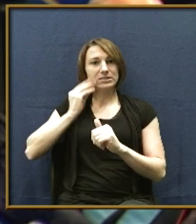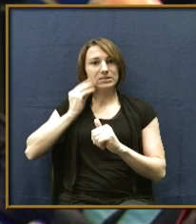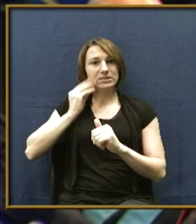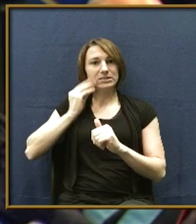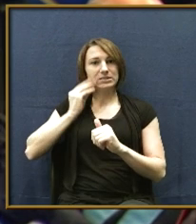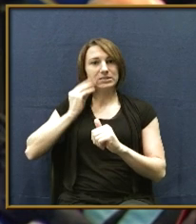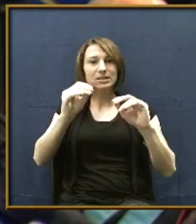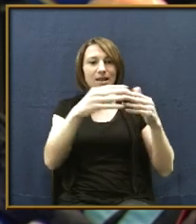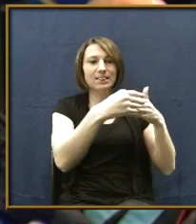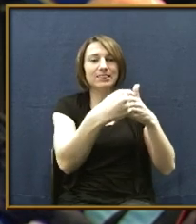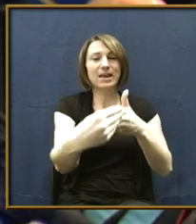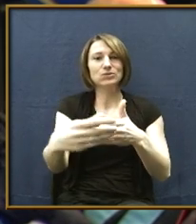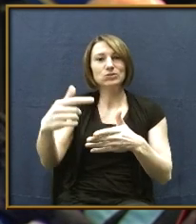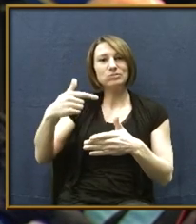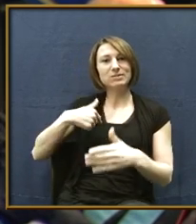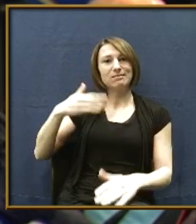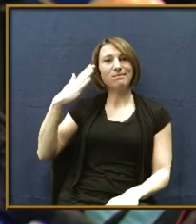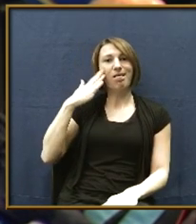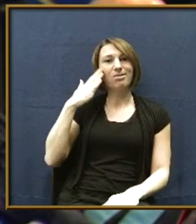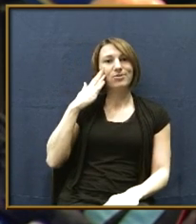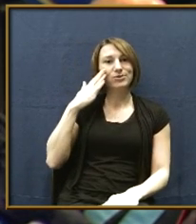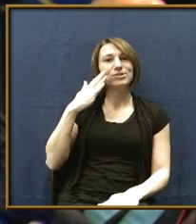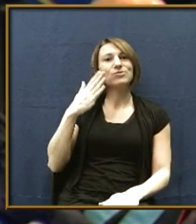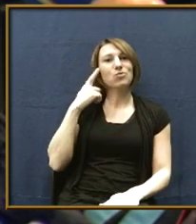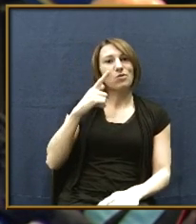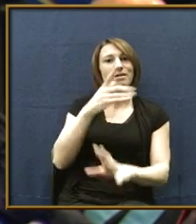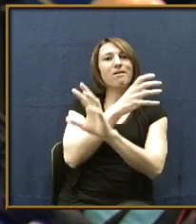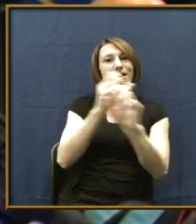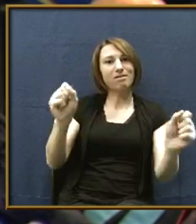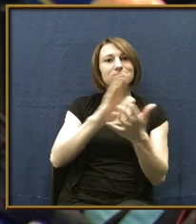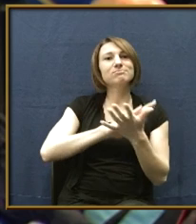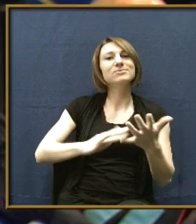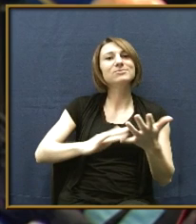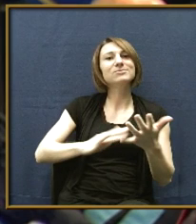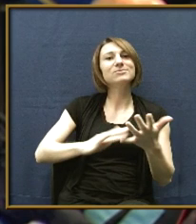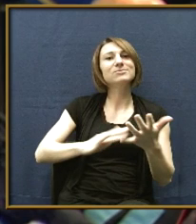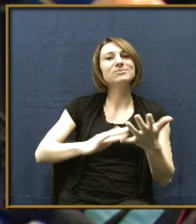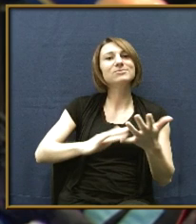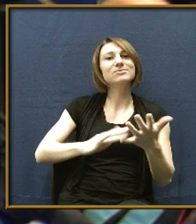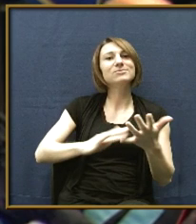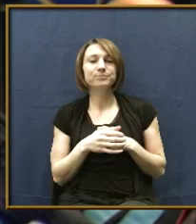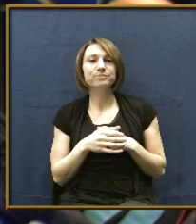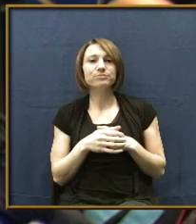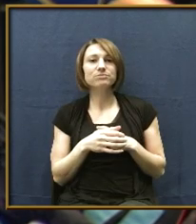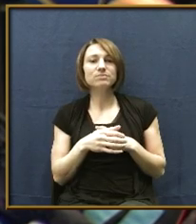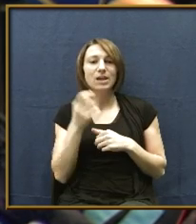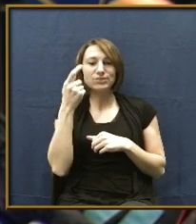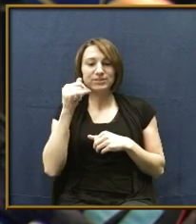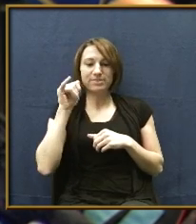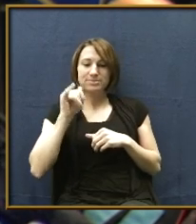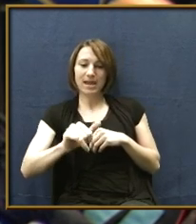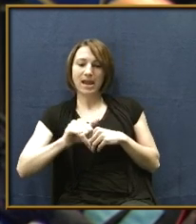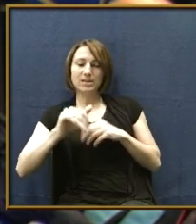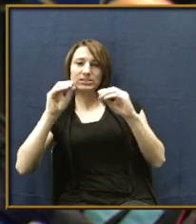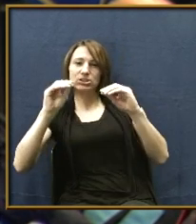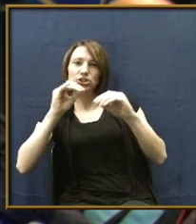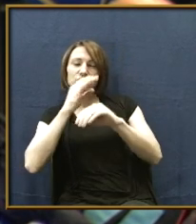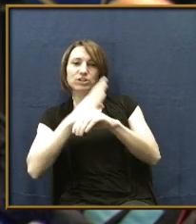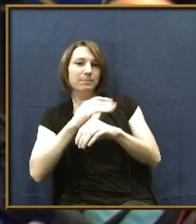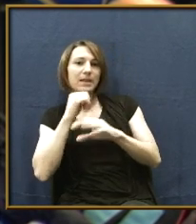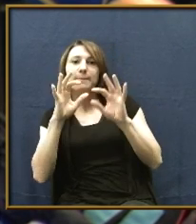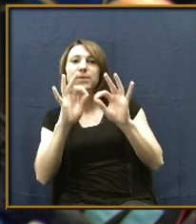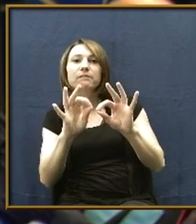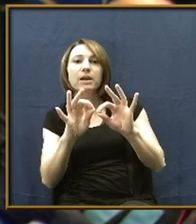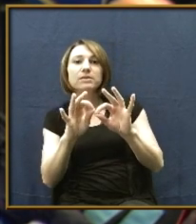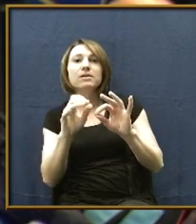lead. My experience as a faculty helped me. My job provided me with just enough